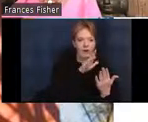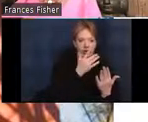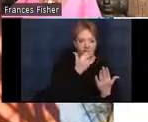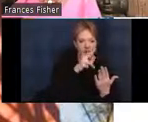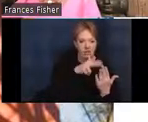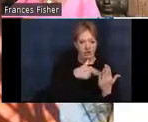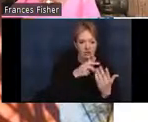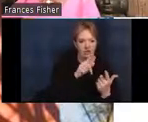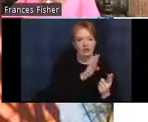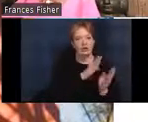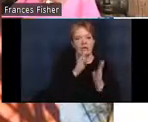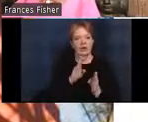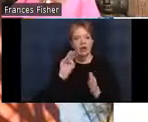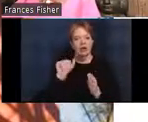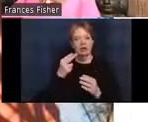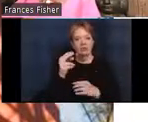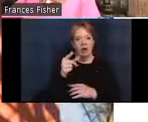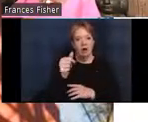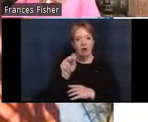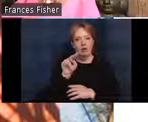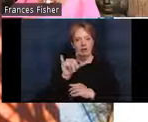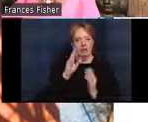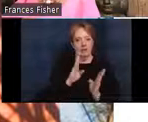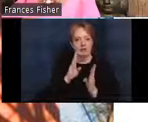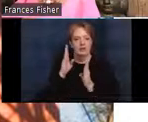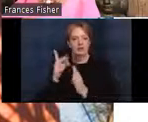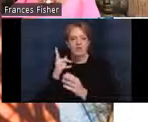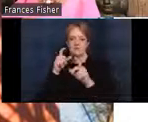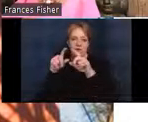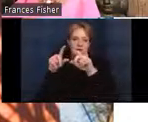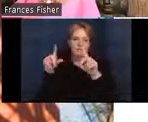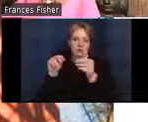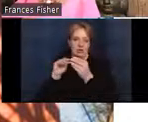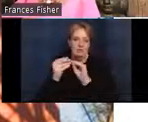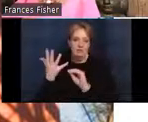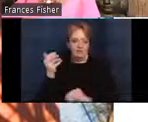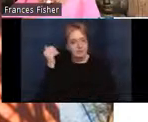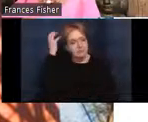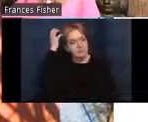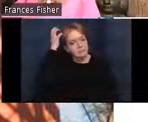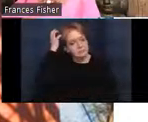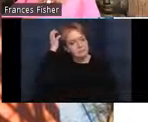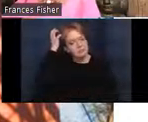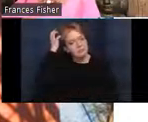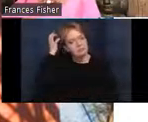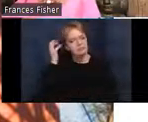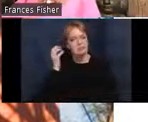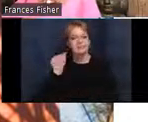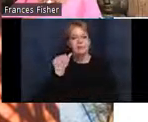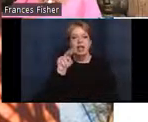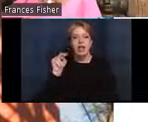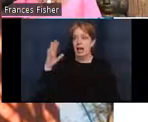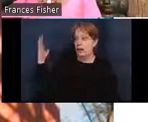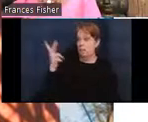then finally to her brick number 5. So when Ann returned to the States, she was looking for